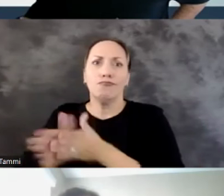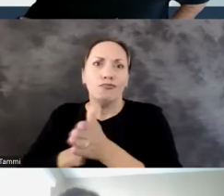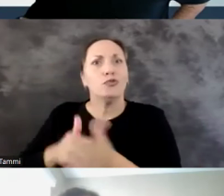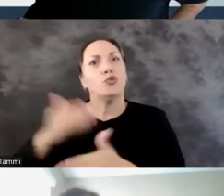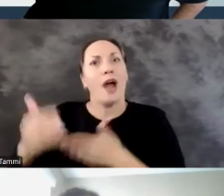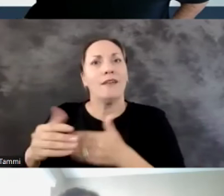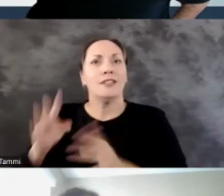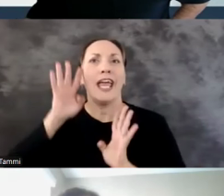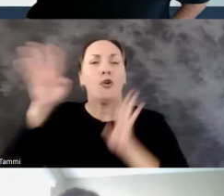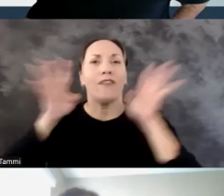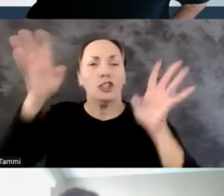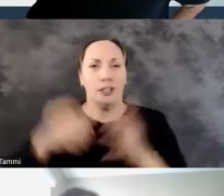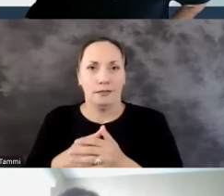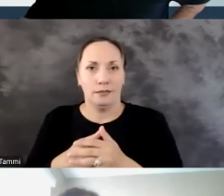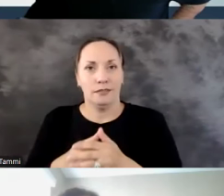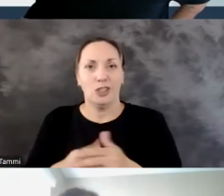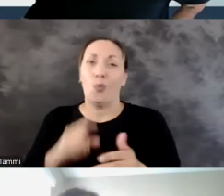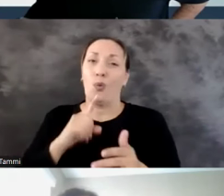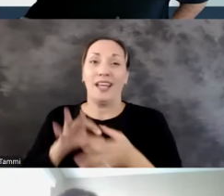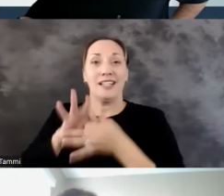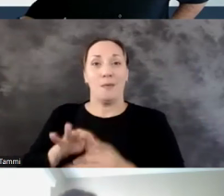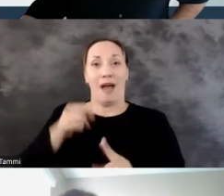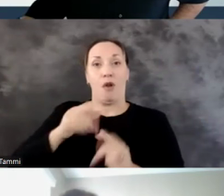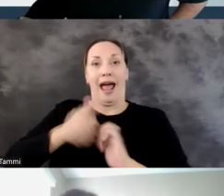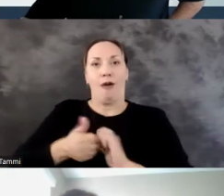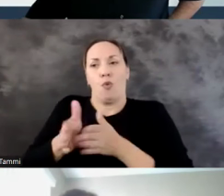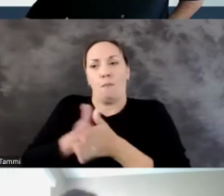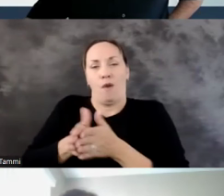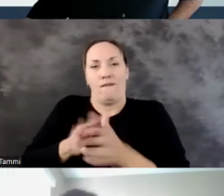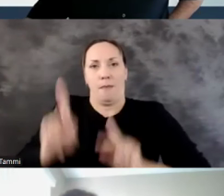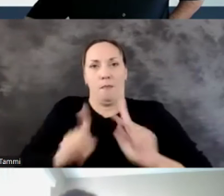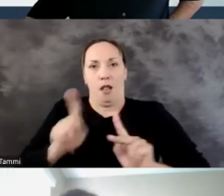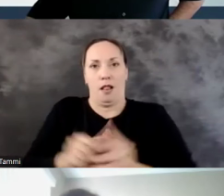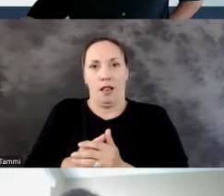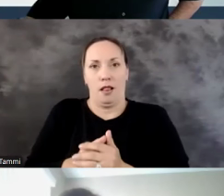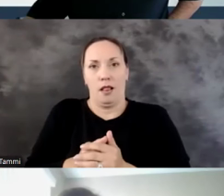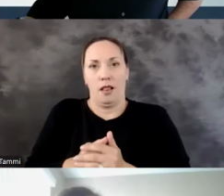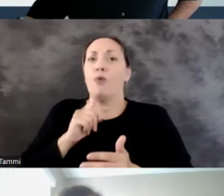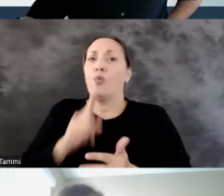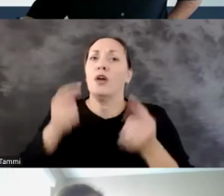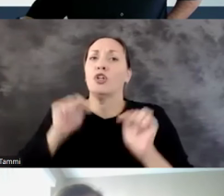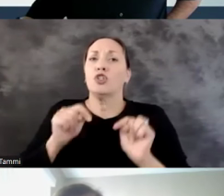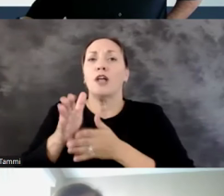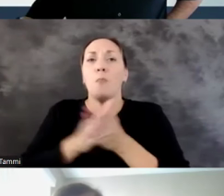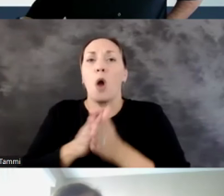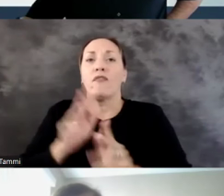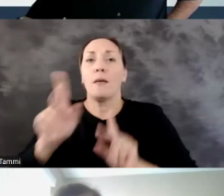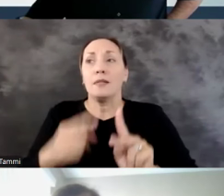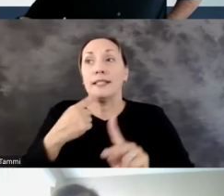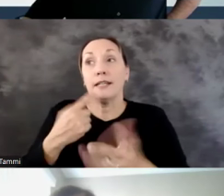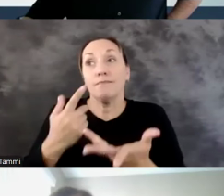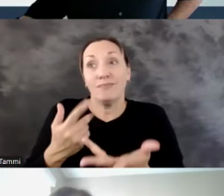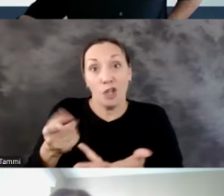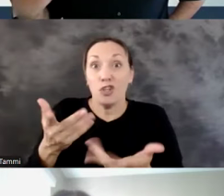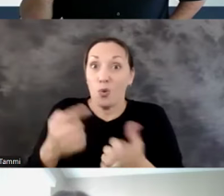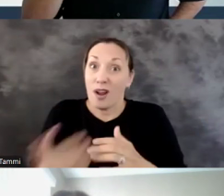work. So it's really about how do we motivate people? And we're really trying to motivate people to say, look, you want to be the